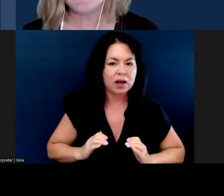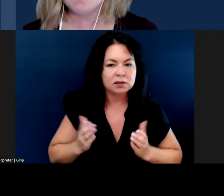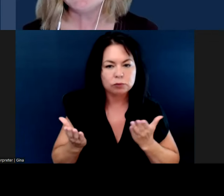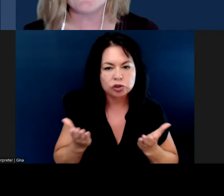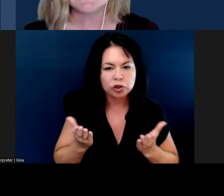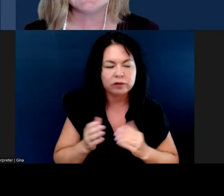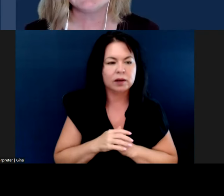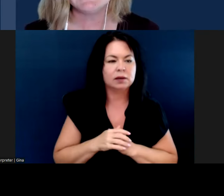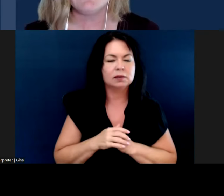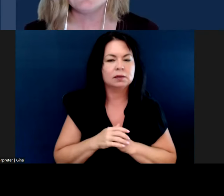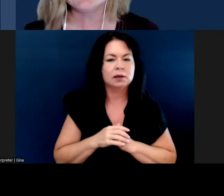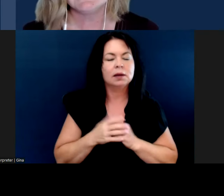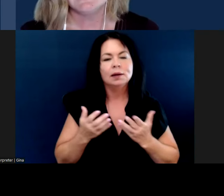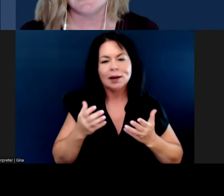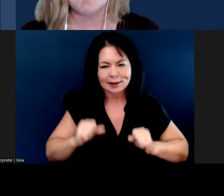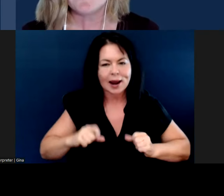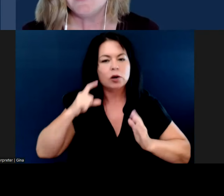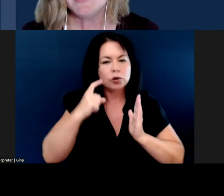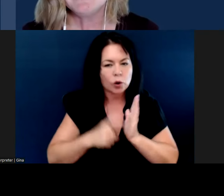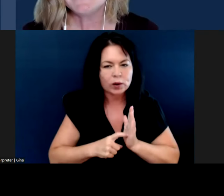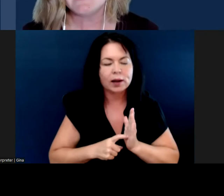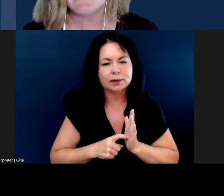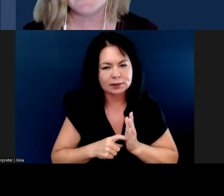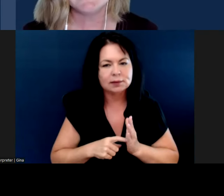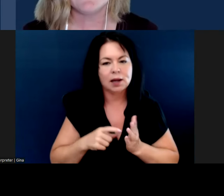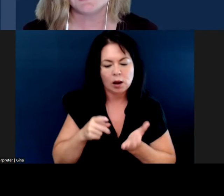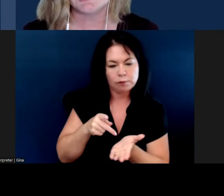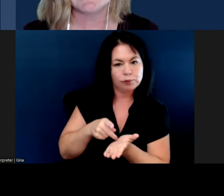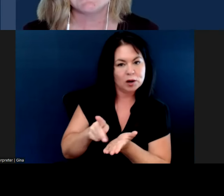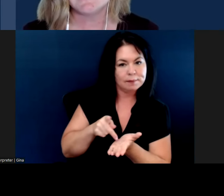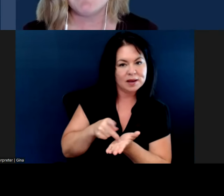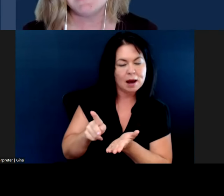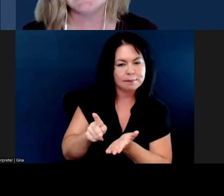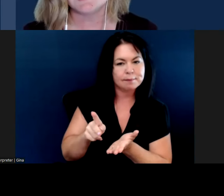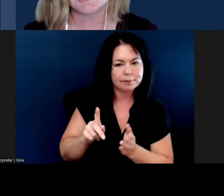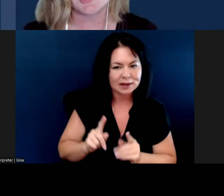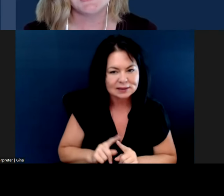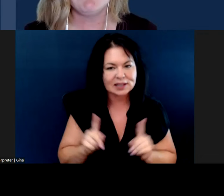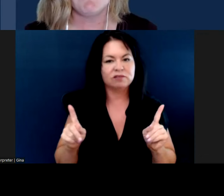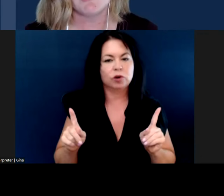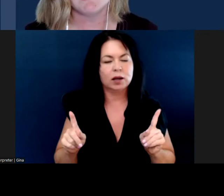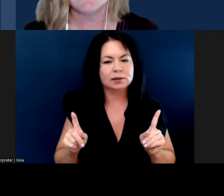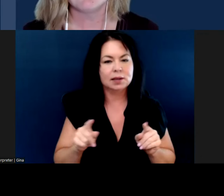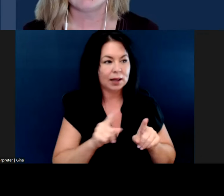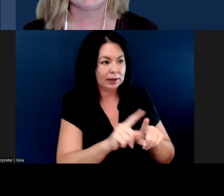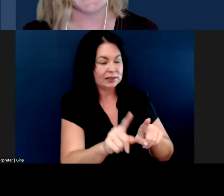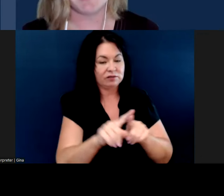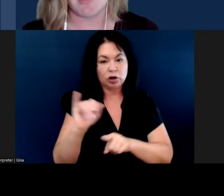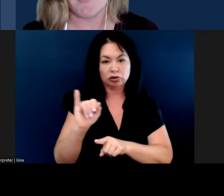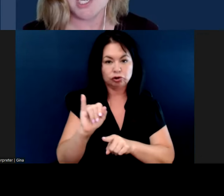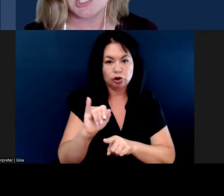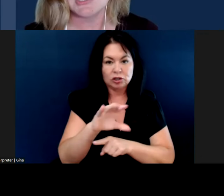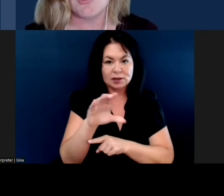some really big differences in those premiums that different insurance companies are charging for the